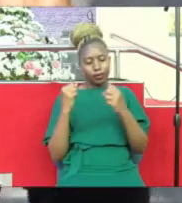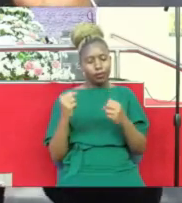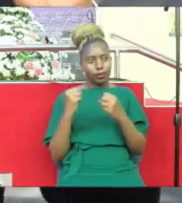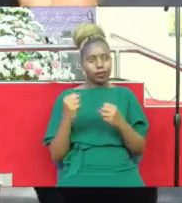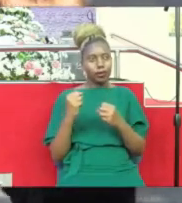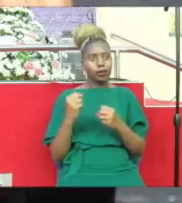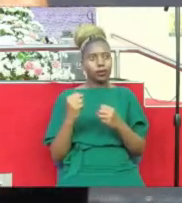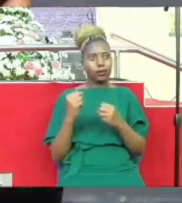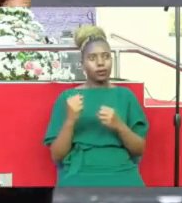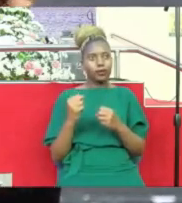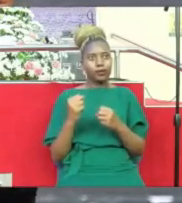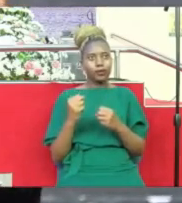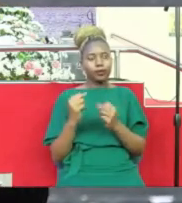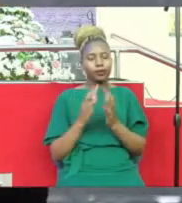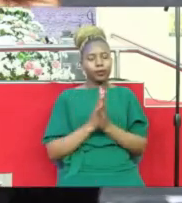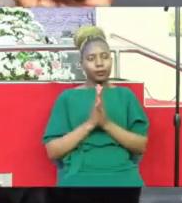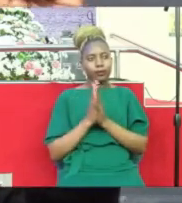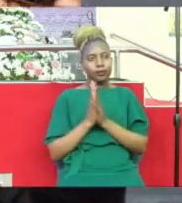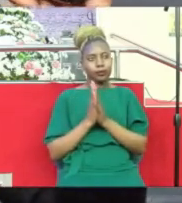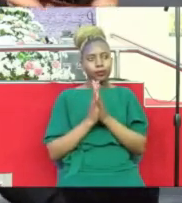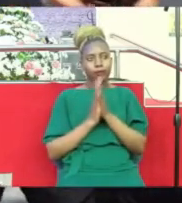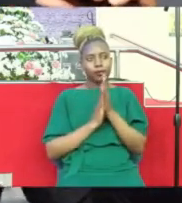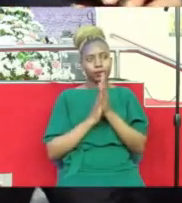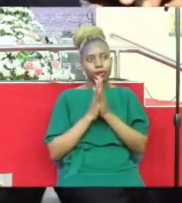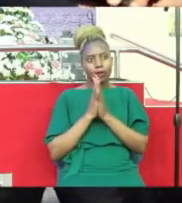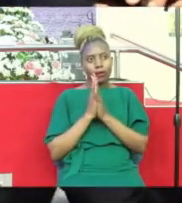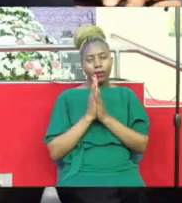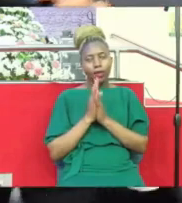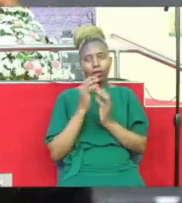lift up your head, loose your mouth,